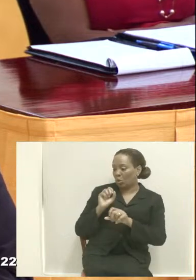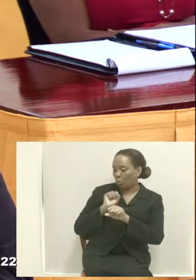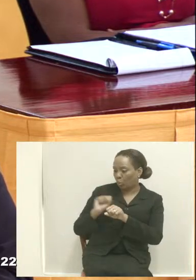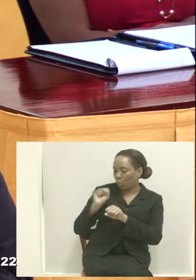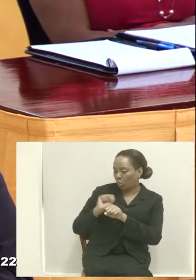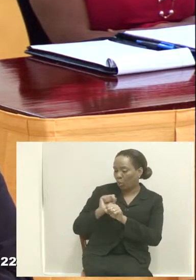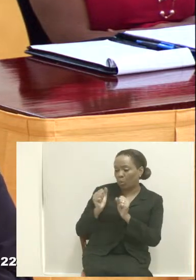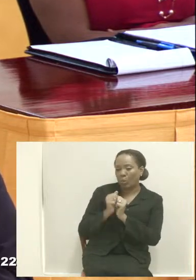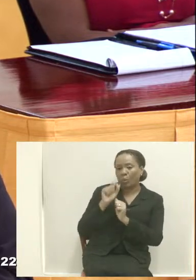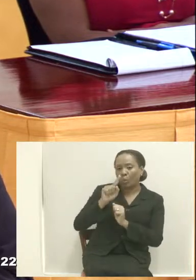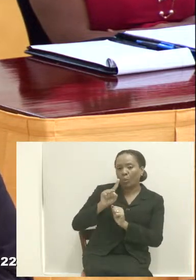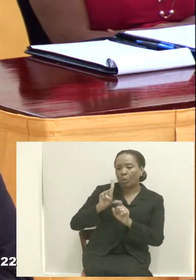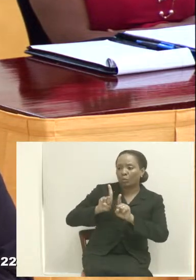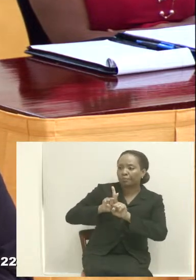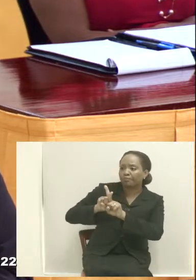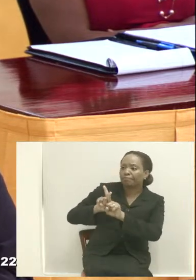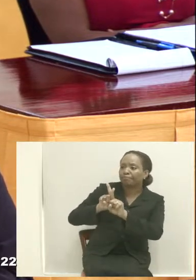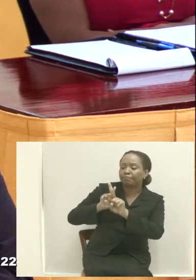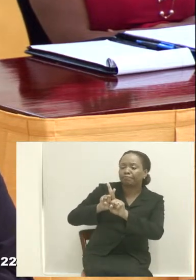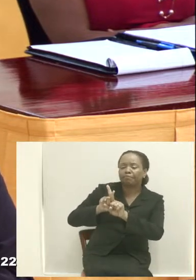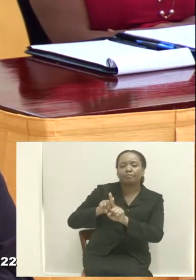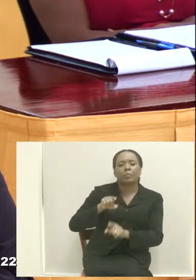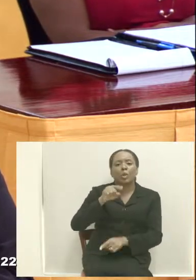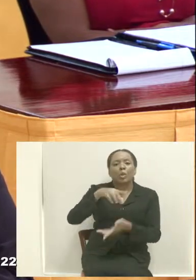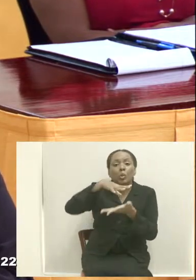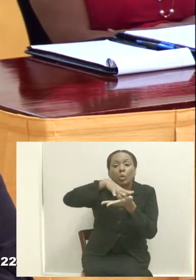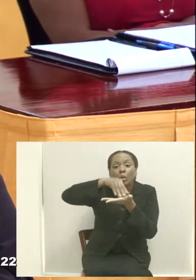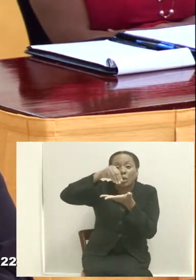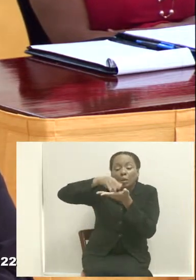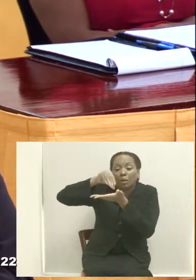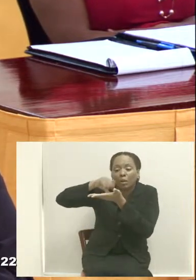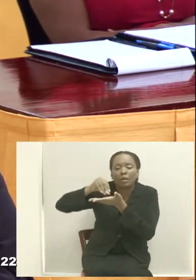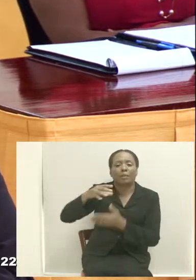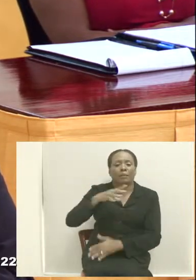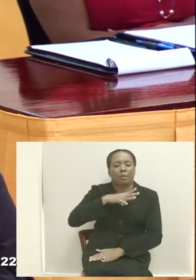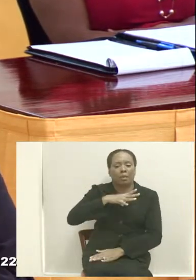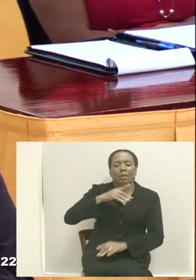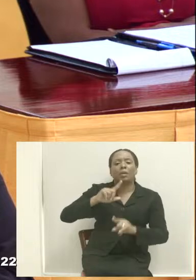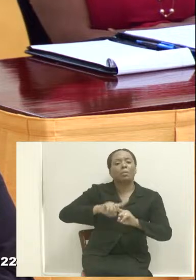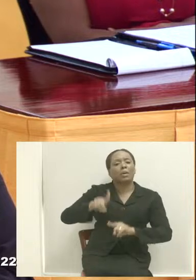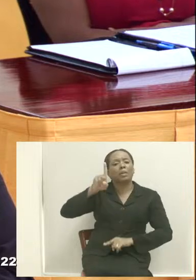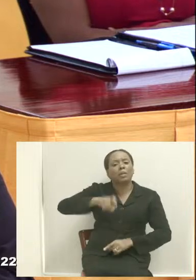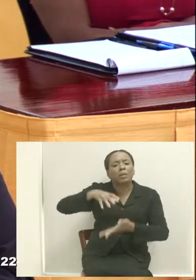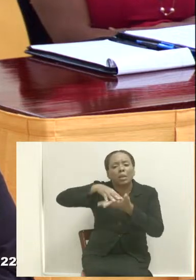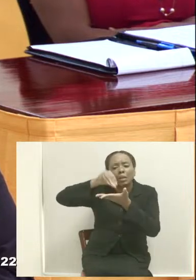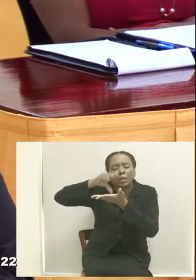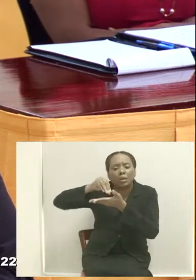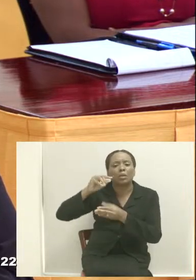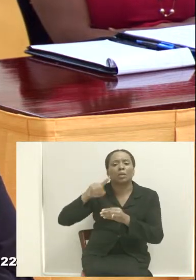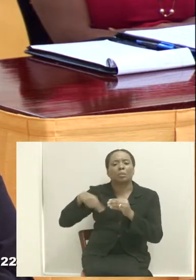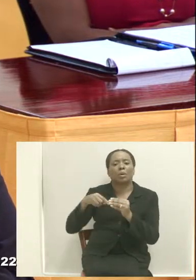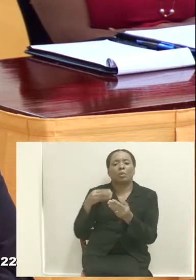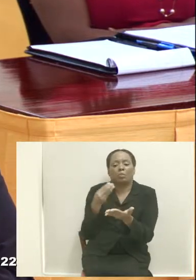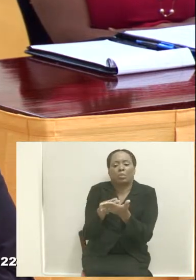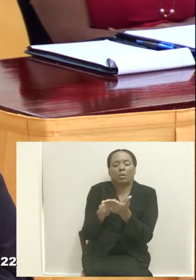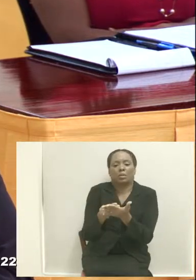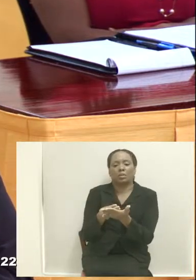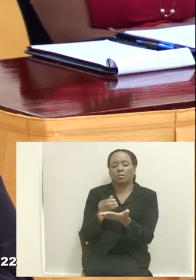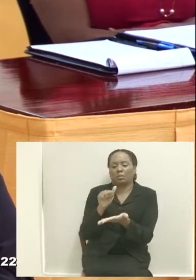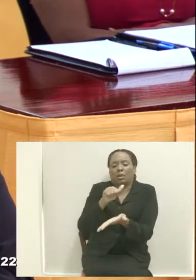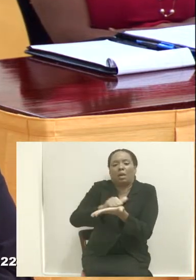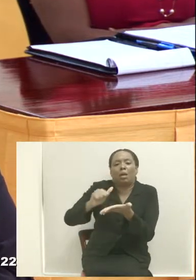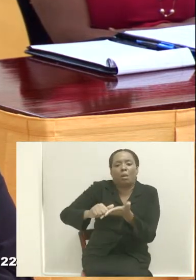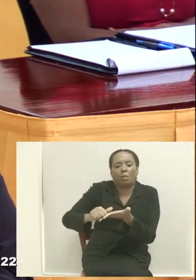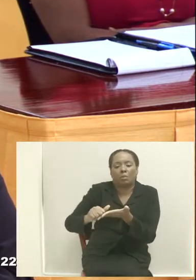have to get the accounting right. You have to know, and you said, well, you go to QuickBooks and this will help you get this thing done. But you know what?